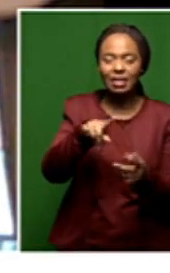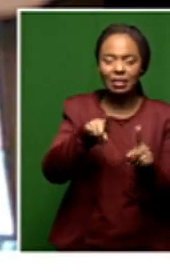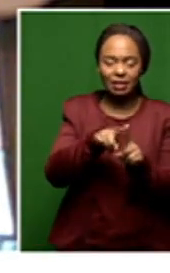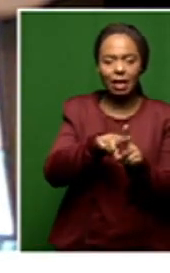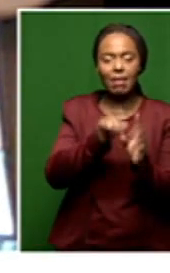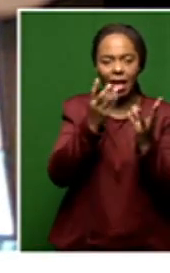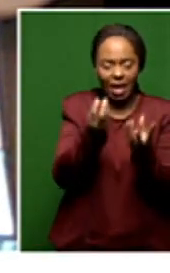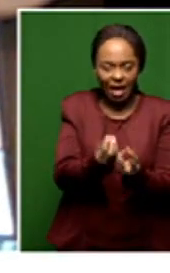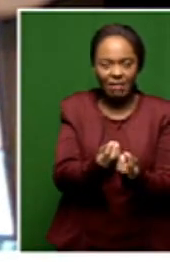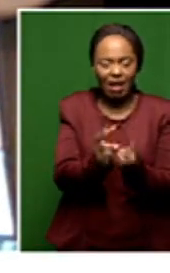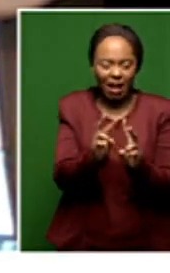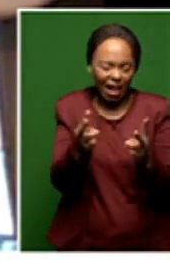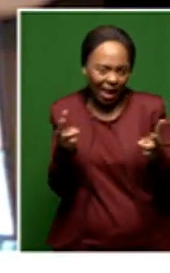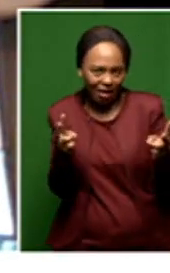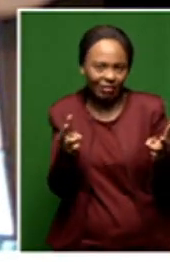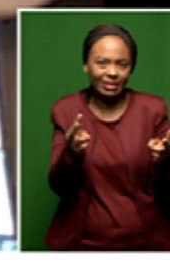talking about the turmeric earlier.